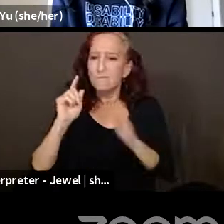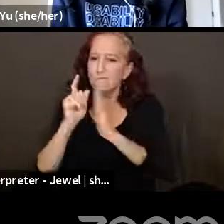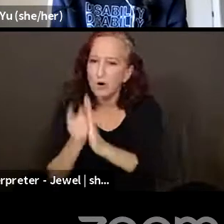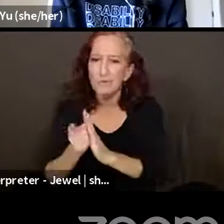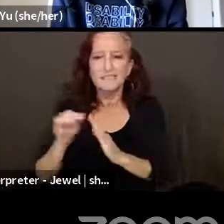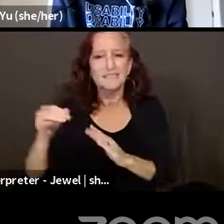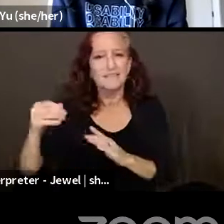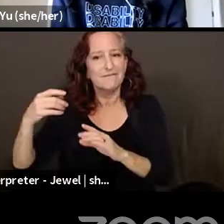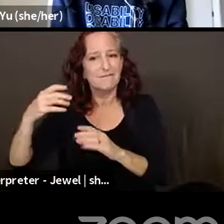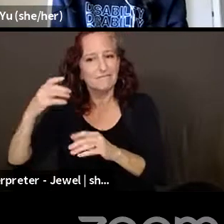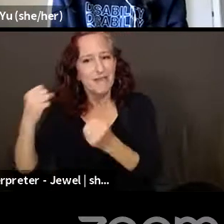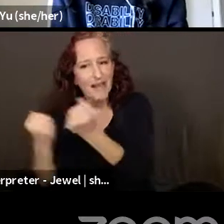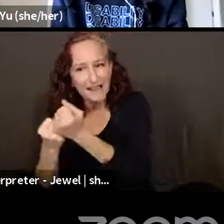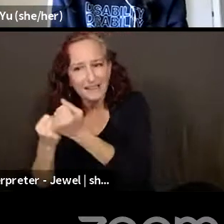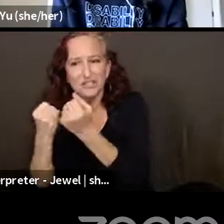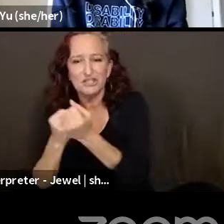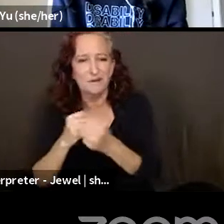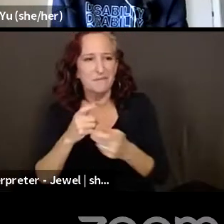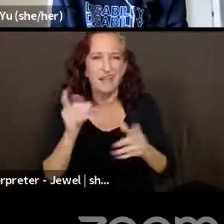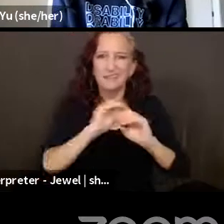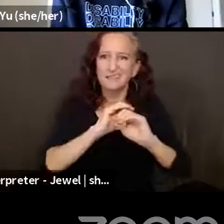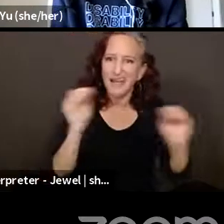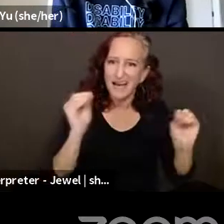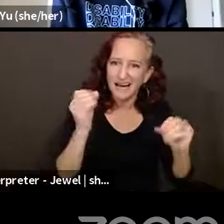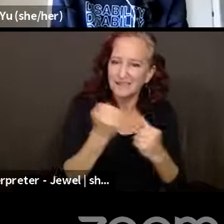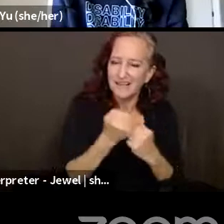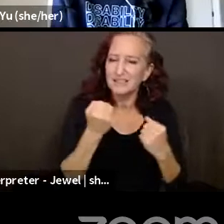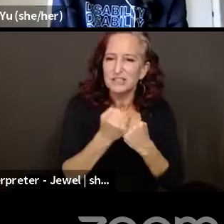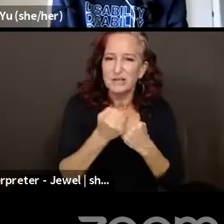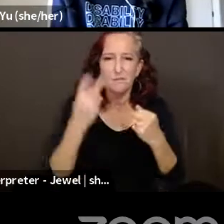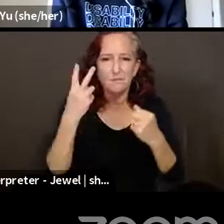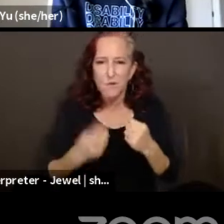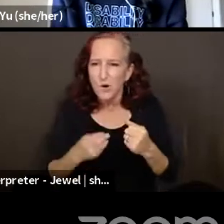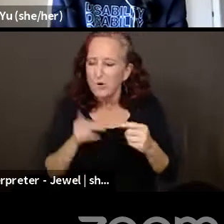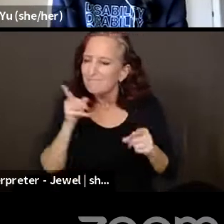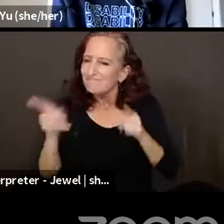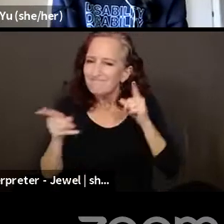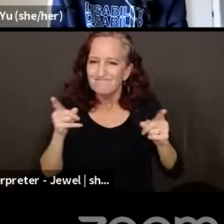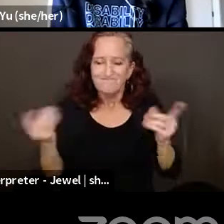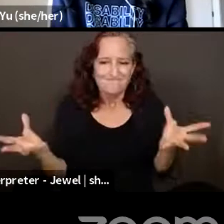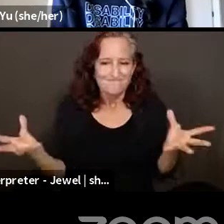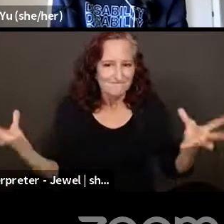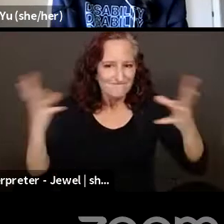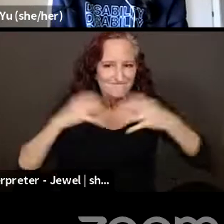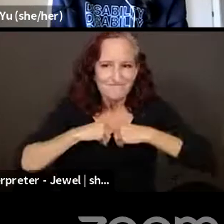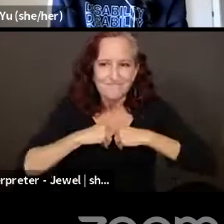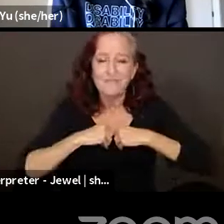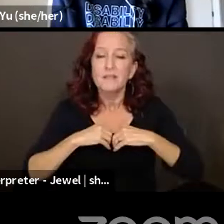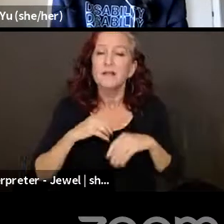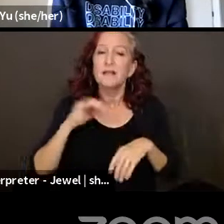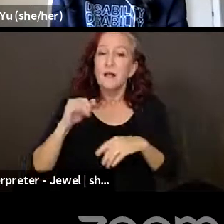there. But at the same time, I'm able to use those moments as a way for me to